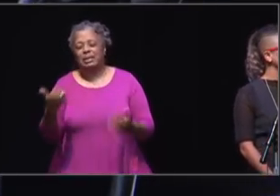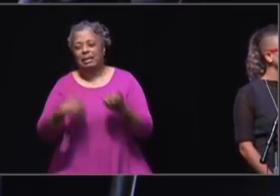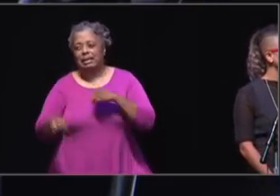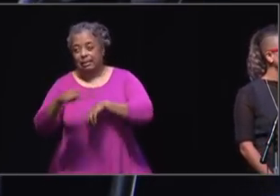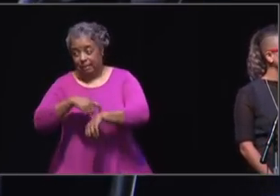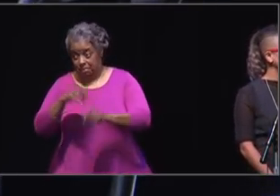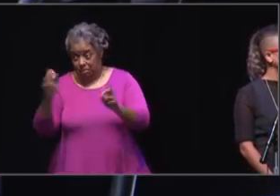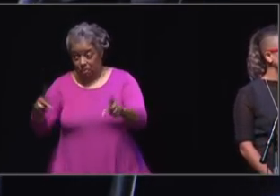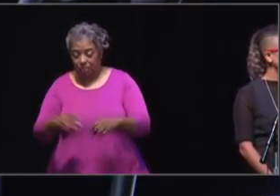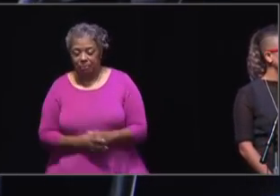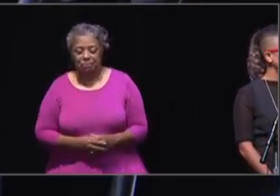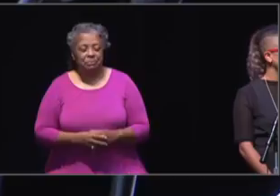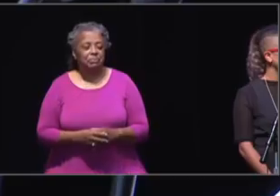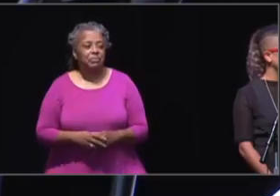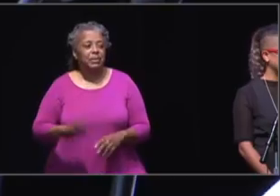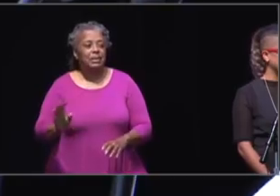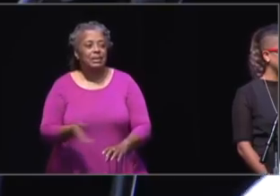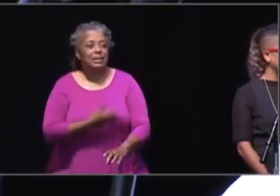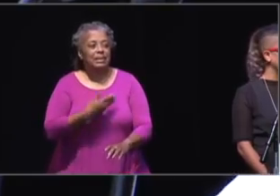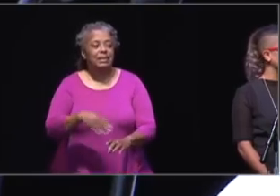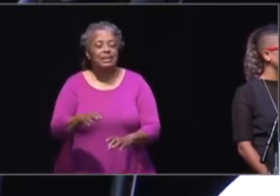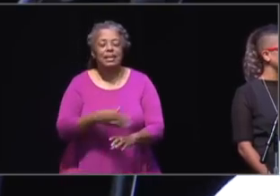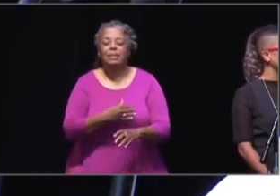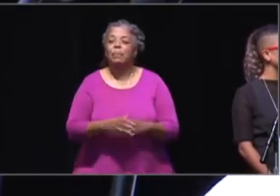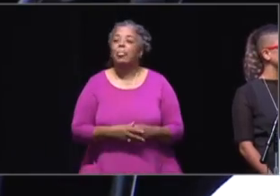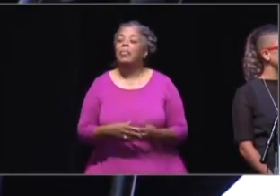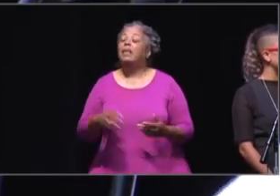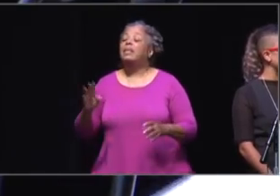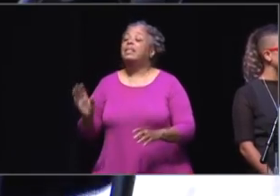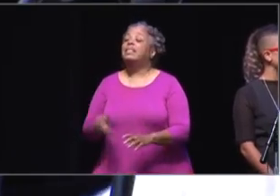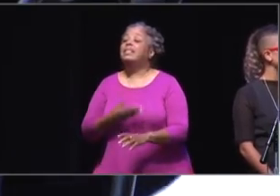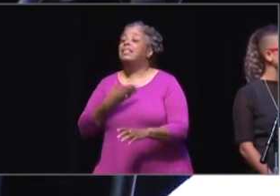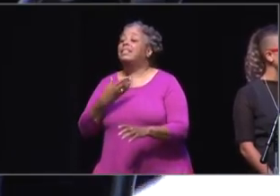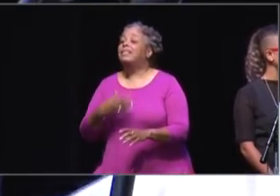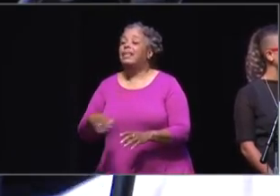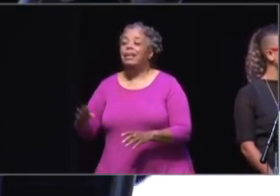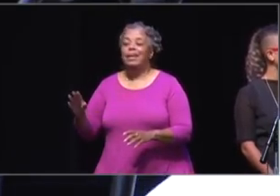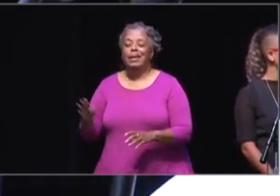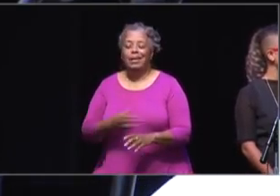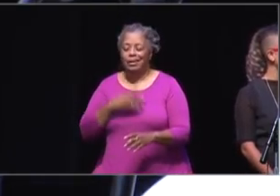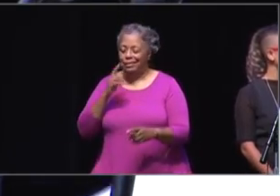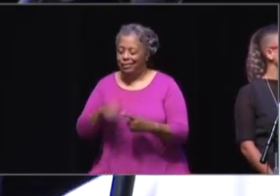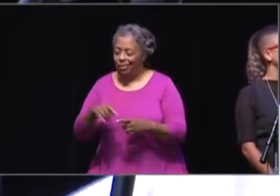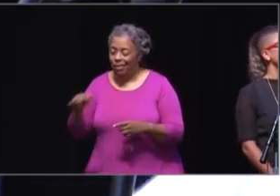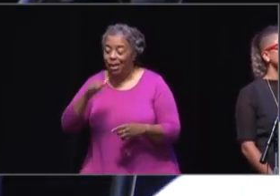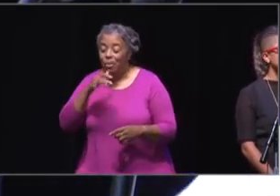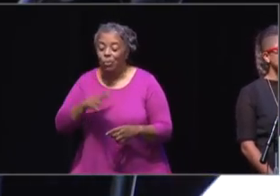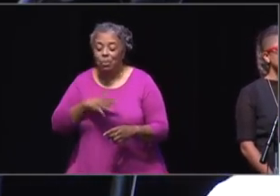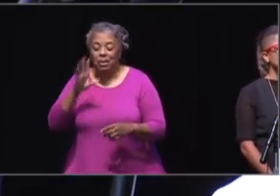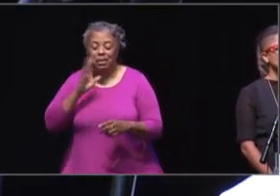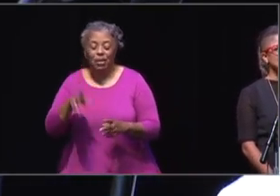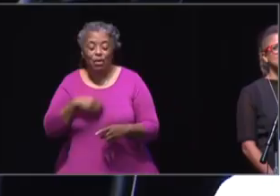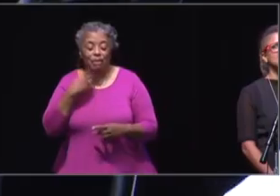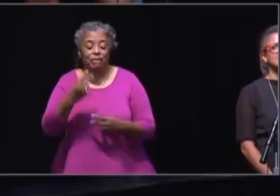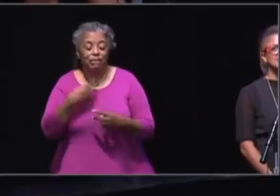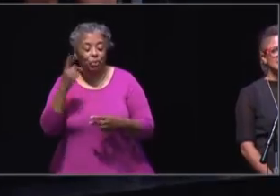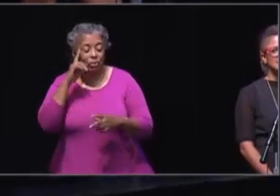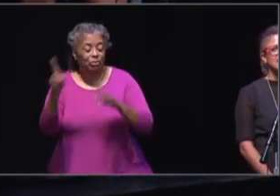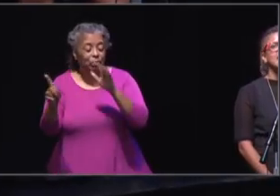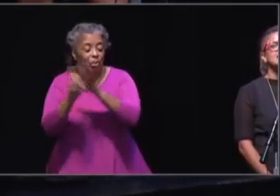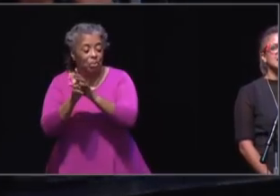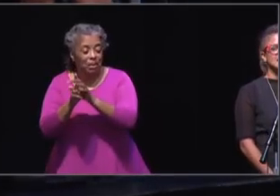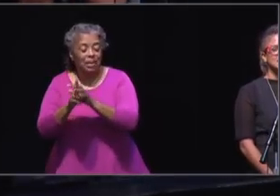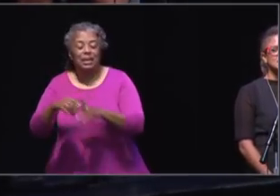You ready? Sing, and sing till the power of the women come down.